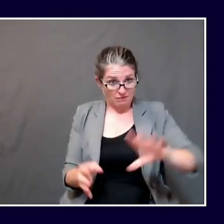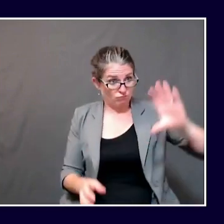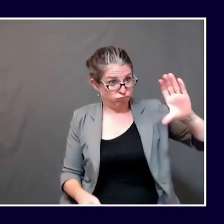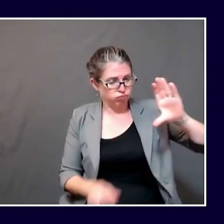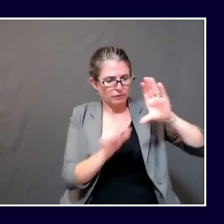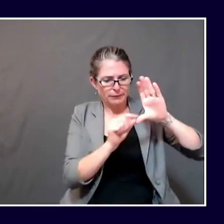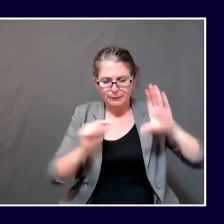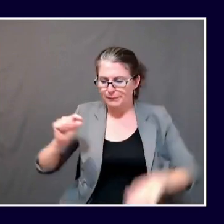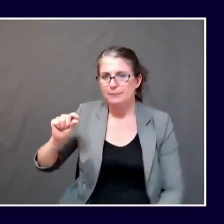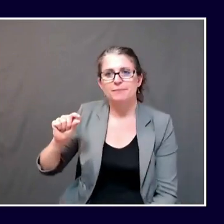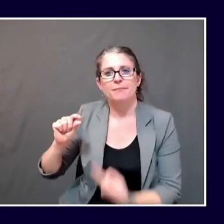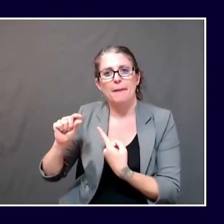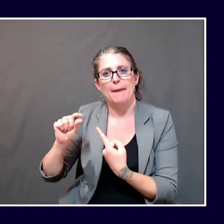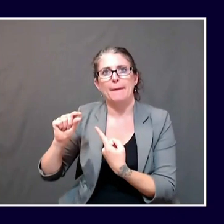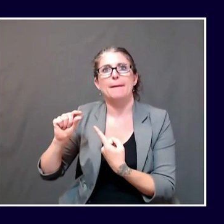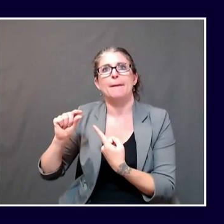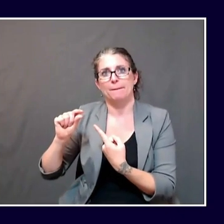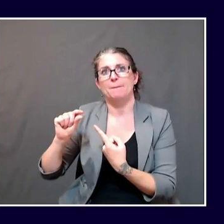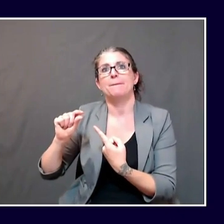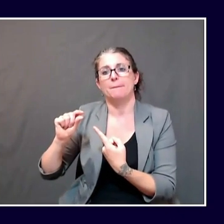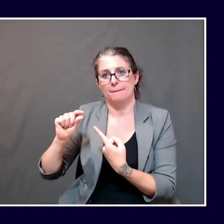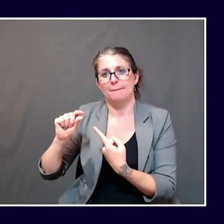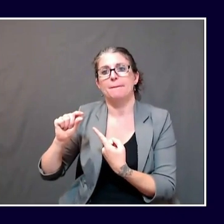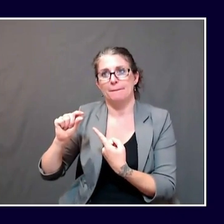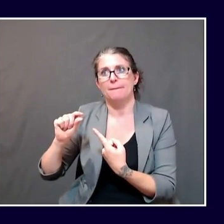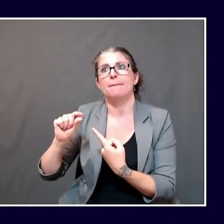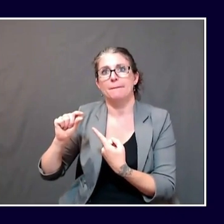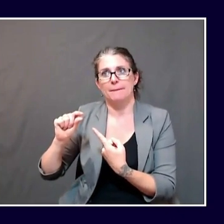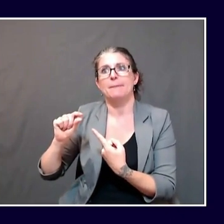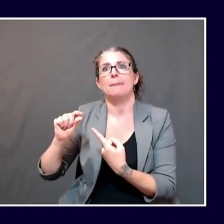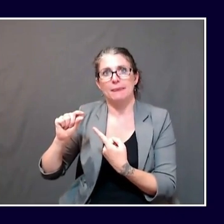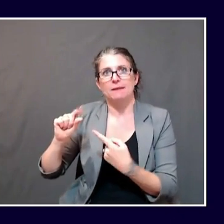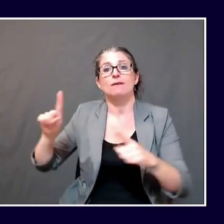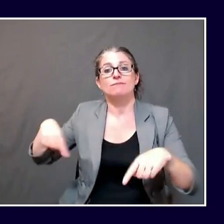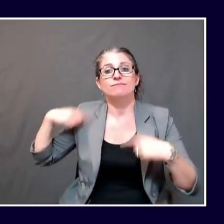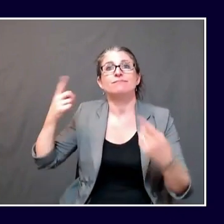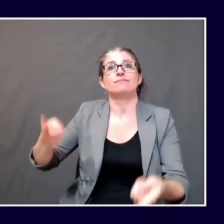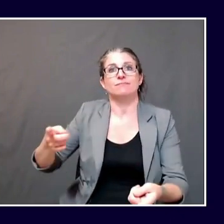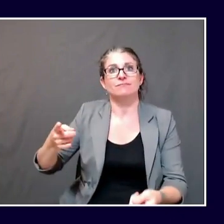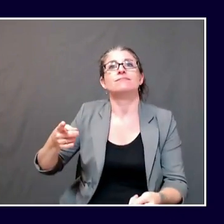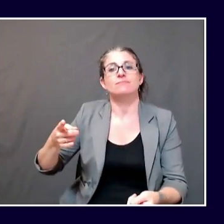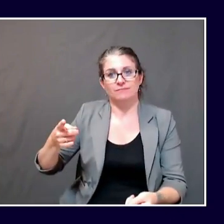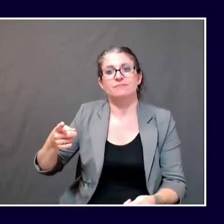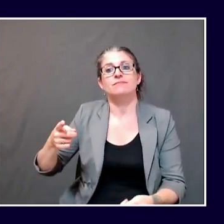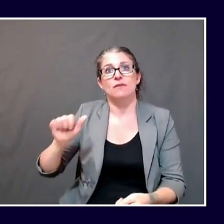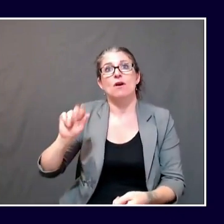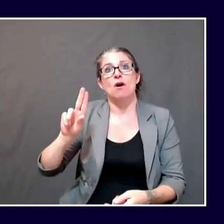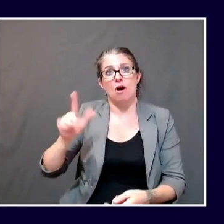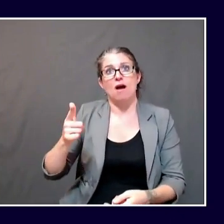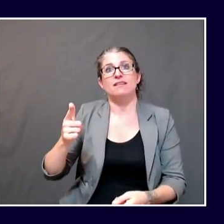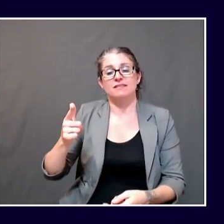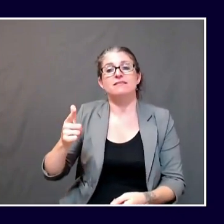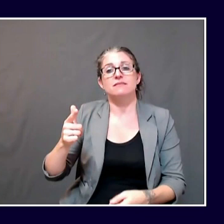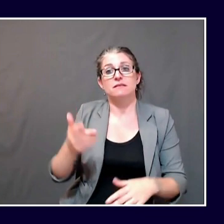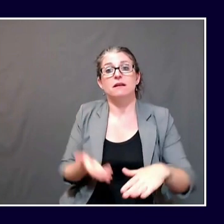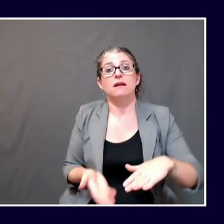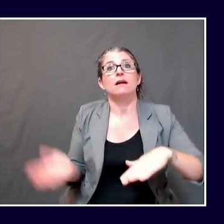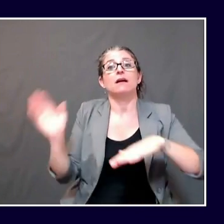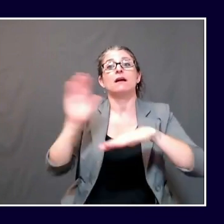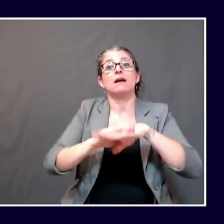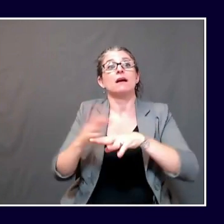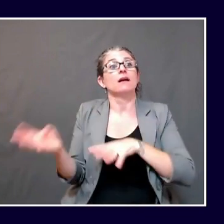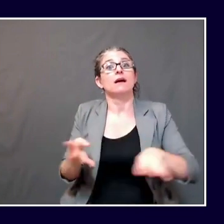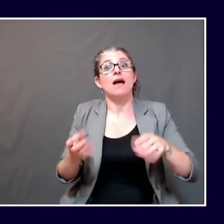by 38% just in the month of September. So that's one reason that some of the increase in